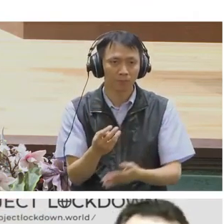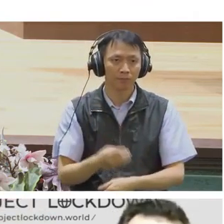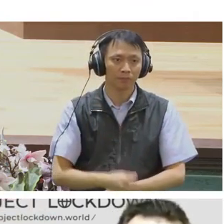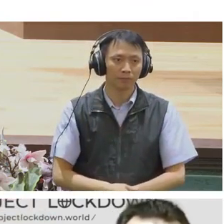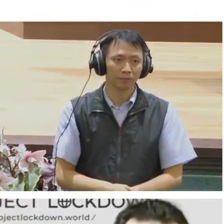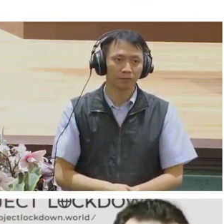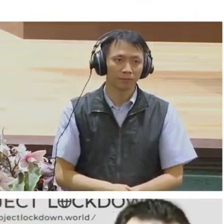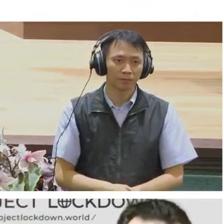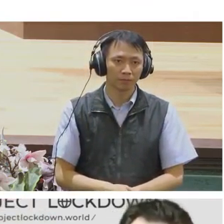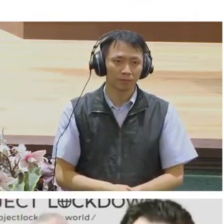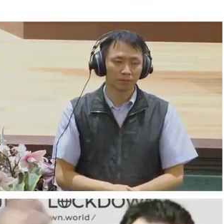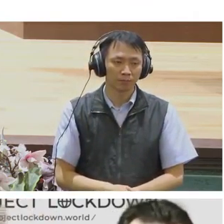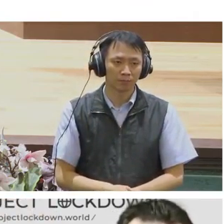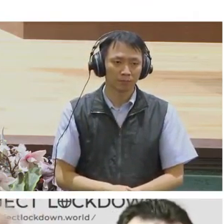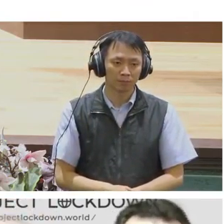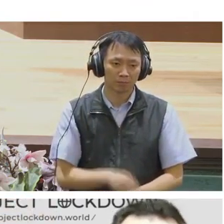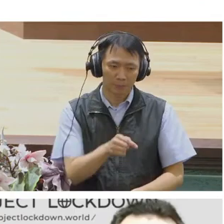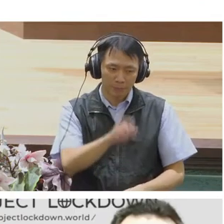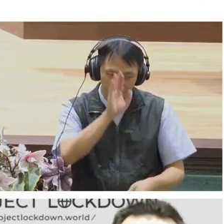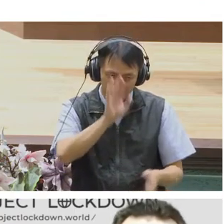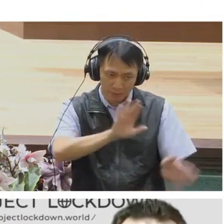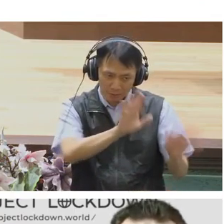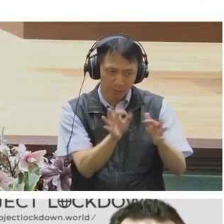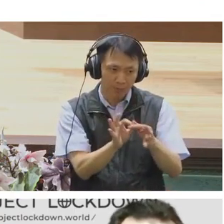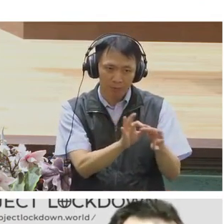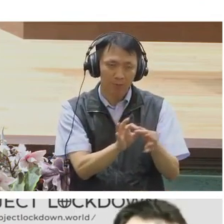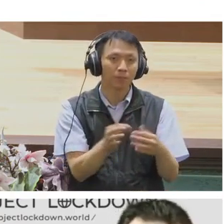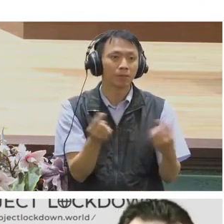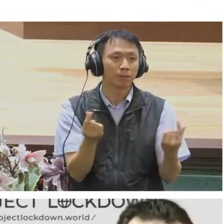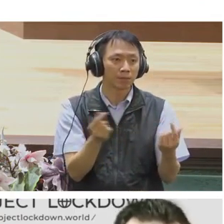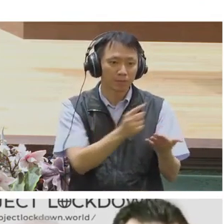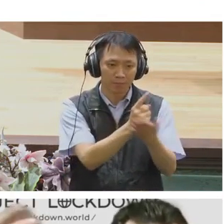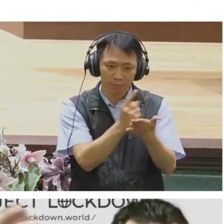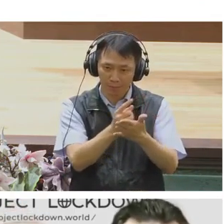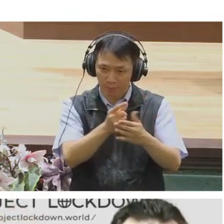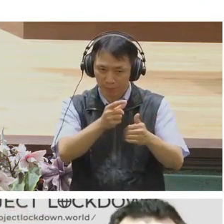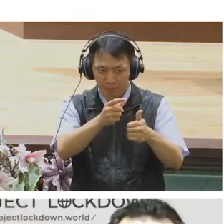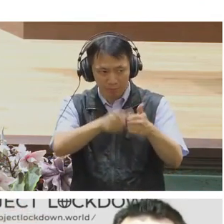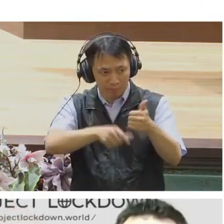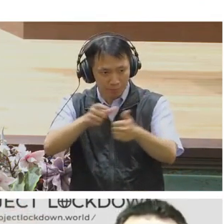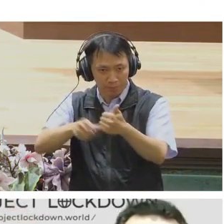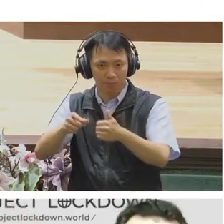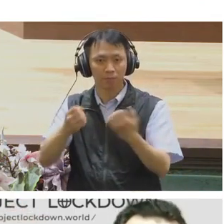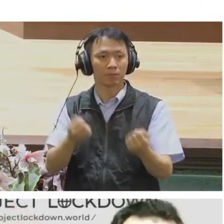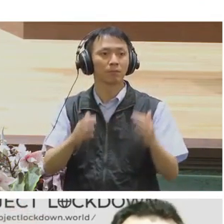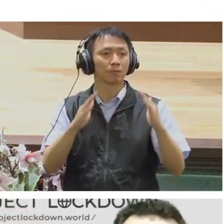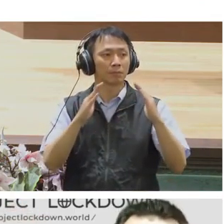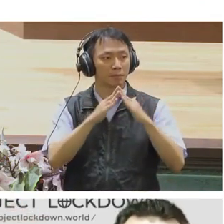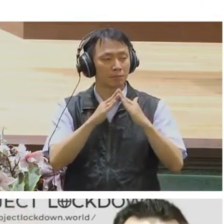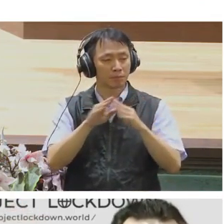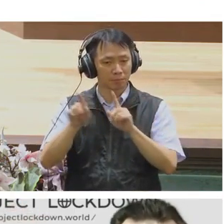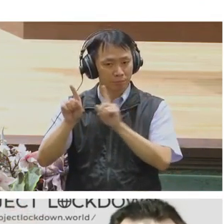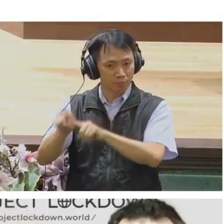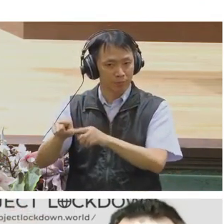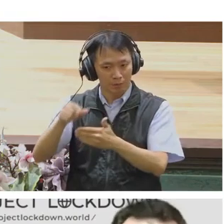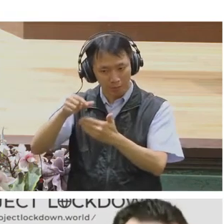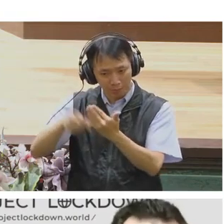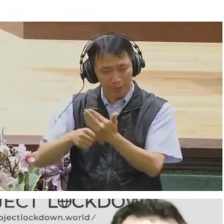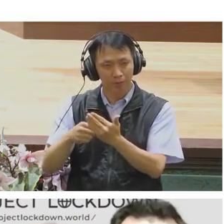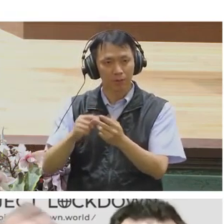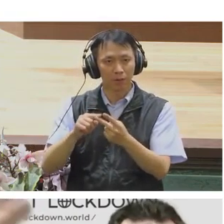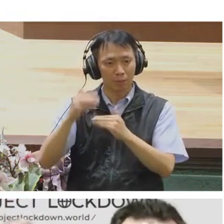when people were isolated in their homes, when people had to respect curfews, when the different